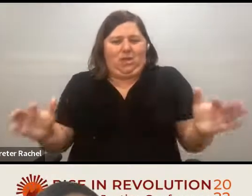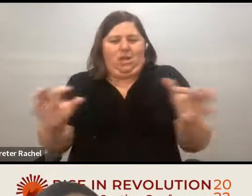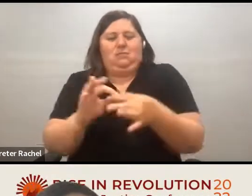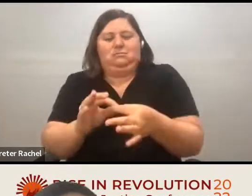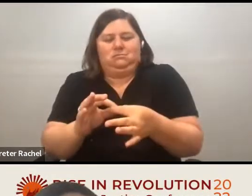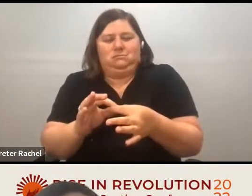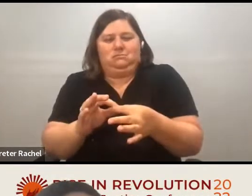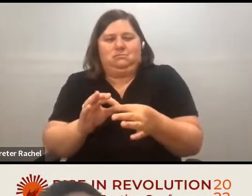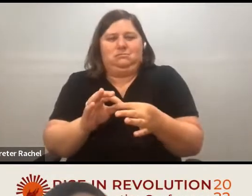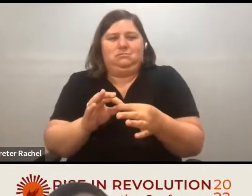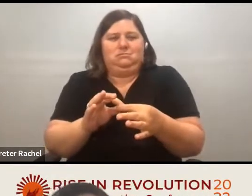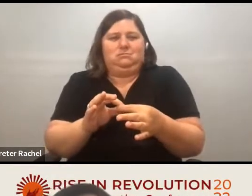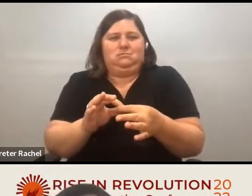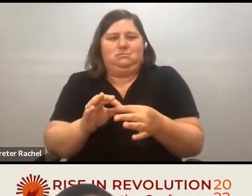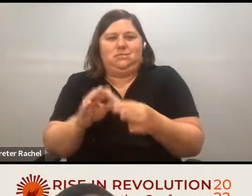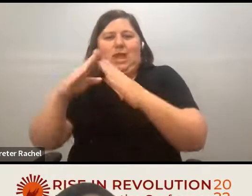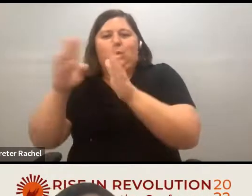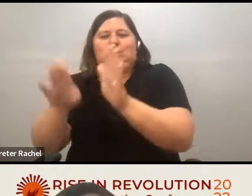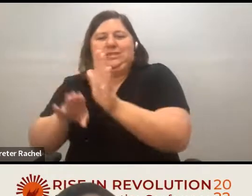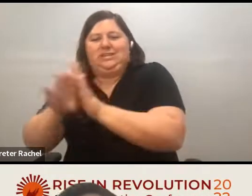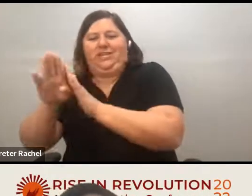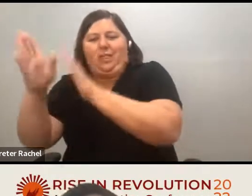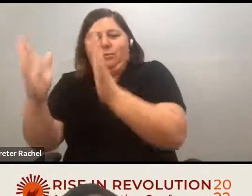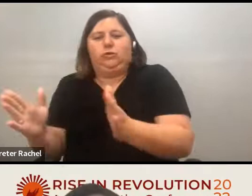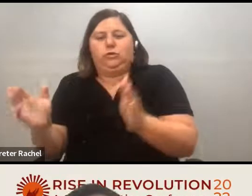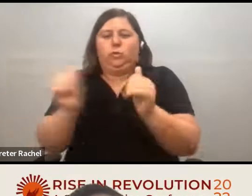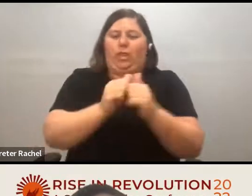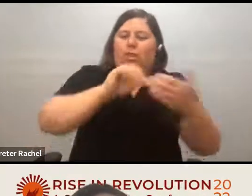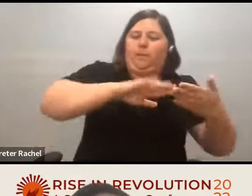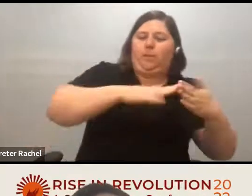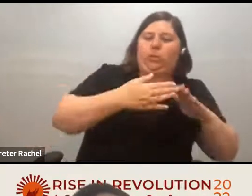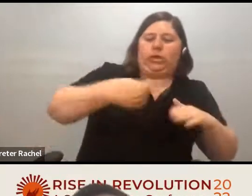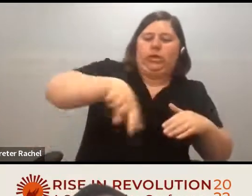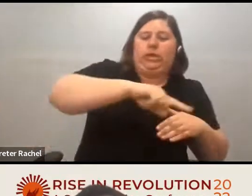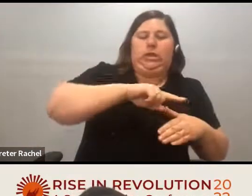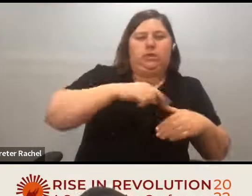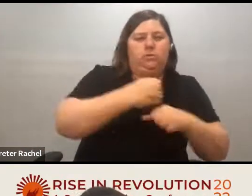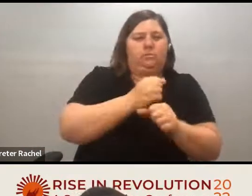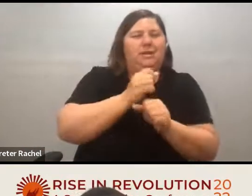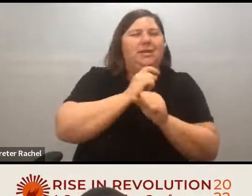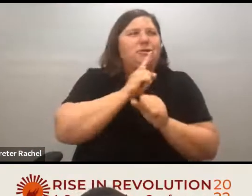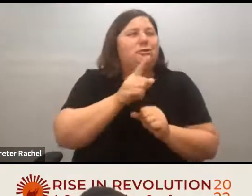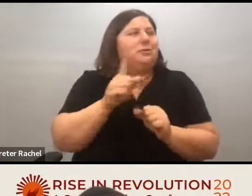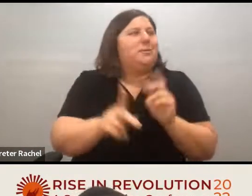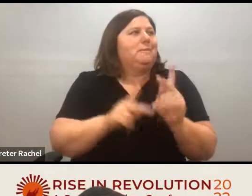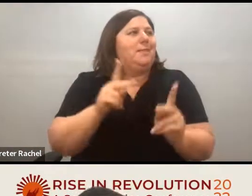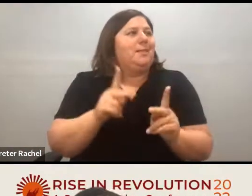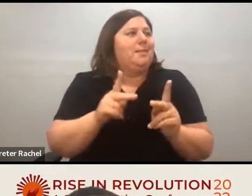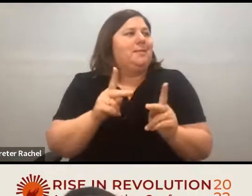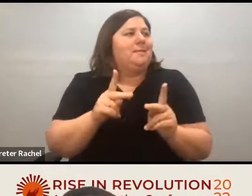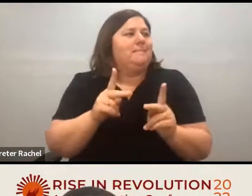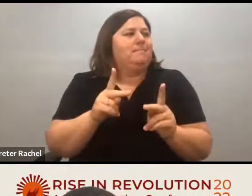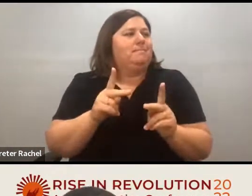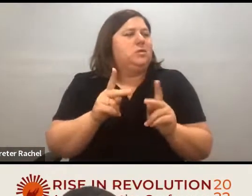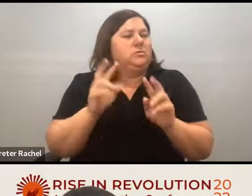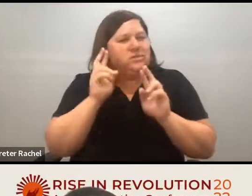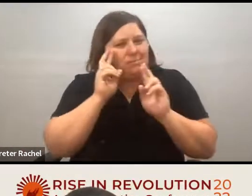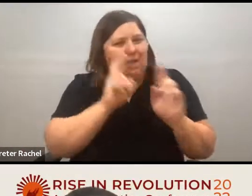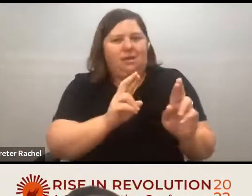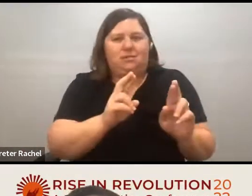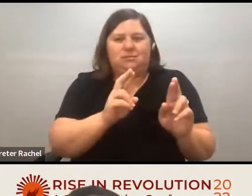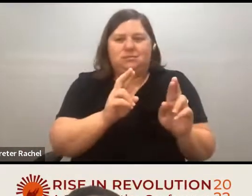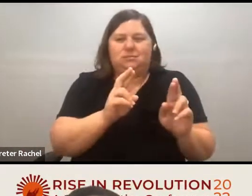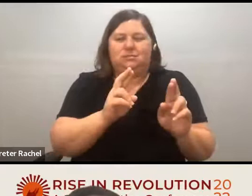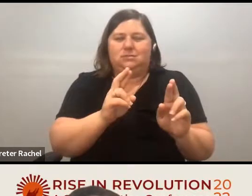between developers and our community to make sure that people are true to respecting, you know,